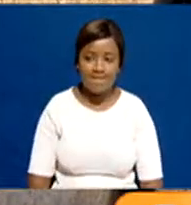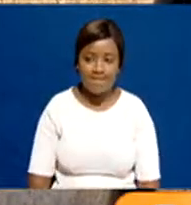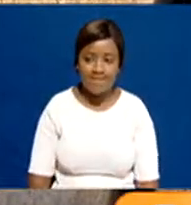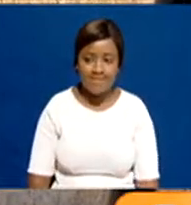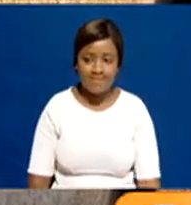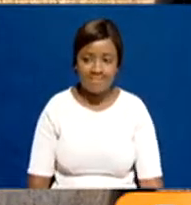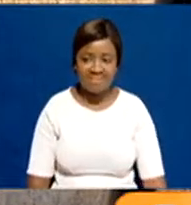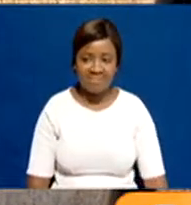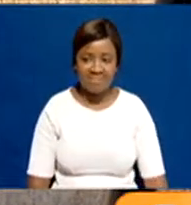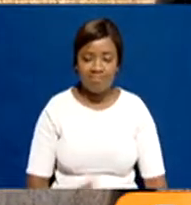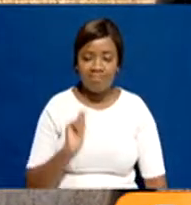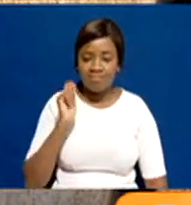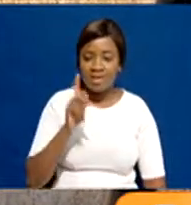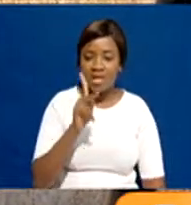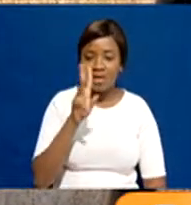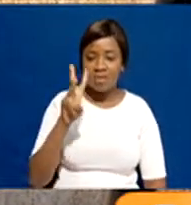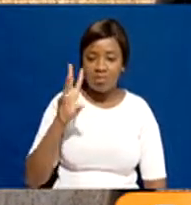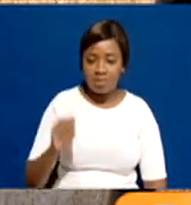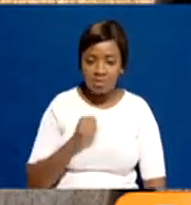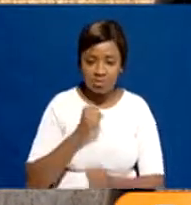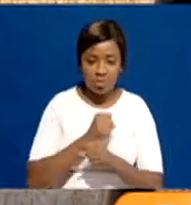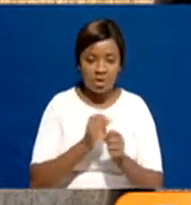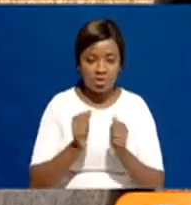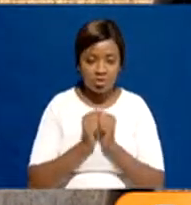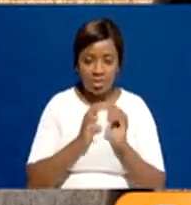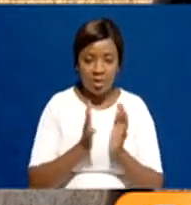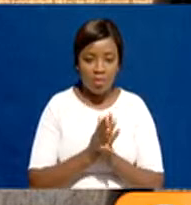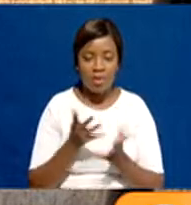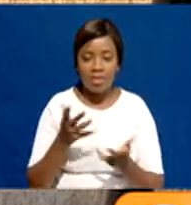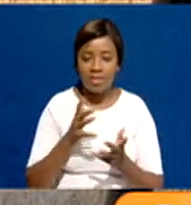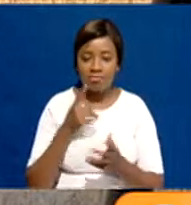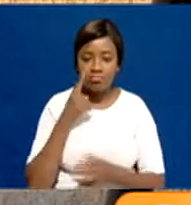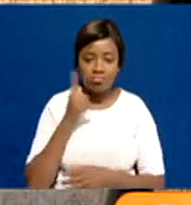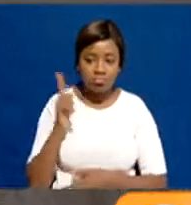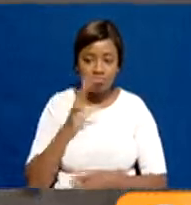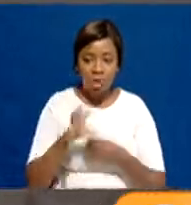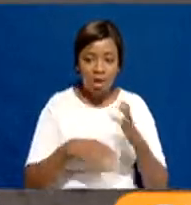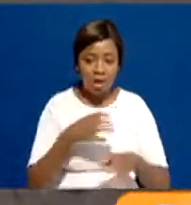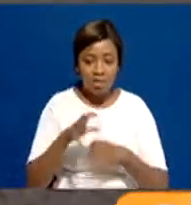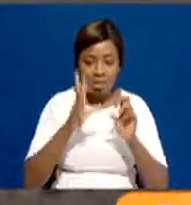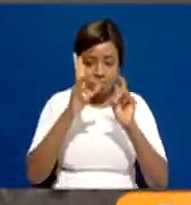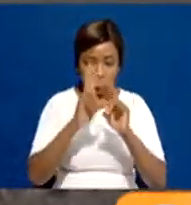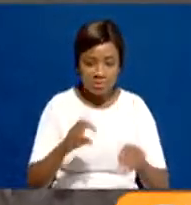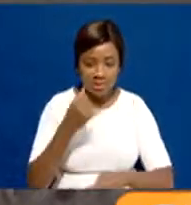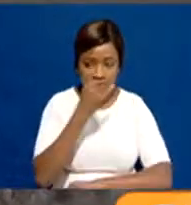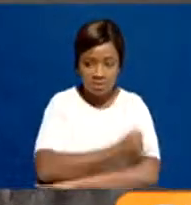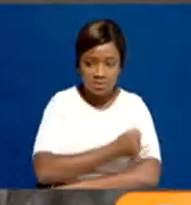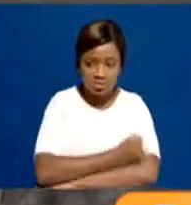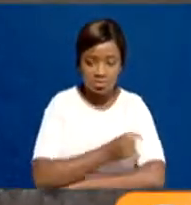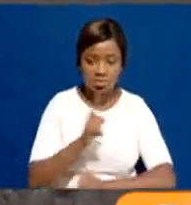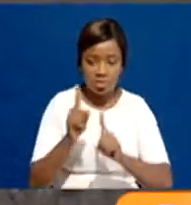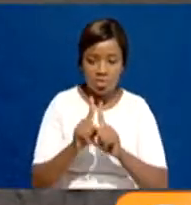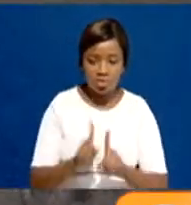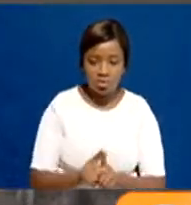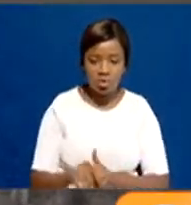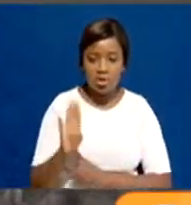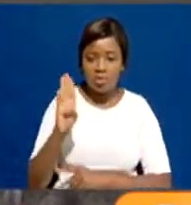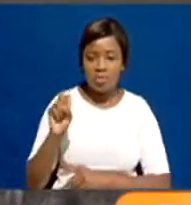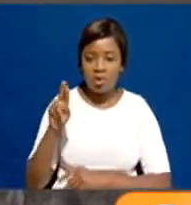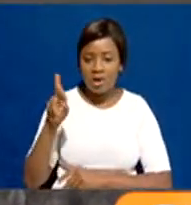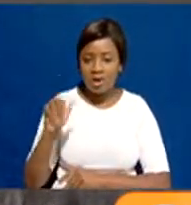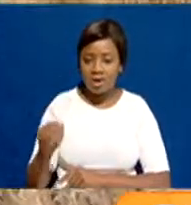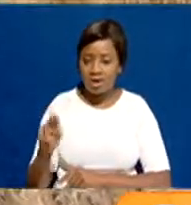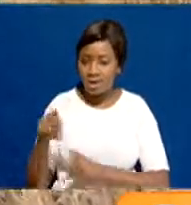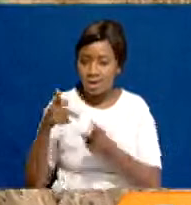The Kenya Wildlife Service, in collaboration with the Wildlife Research and Training Institute, together with Lewa Borana Wildlife Conservancy,